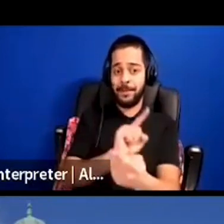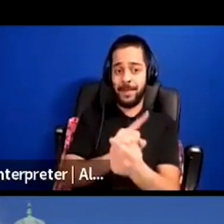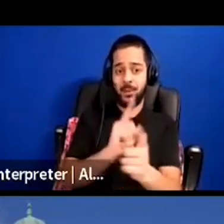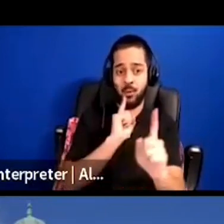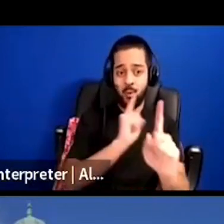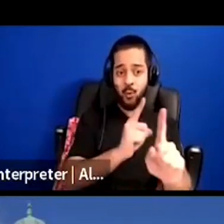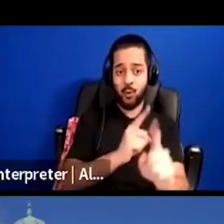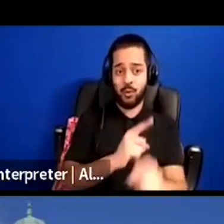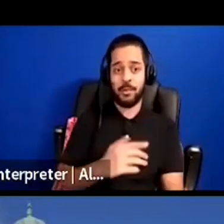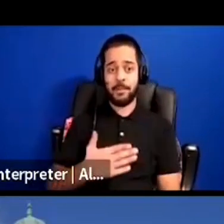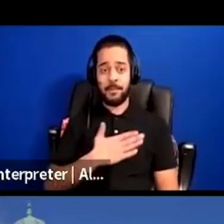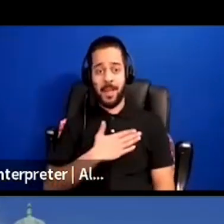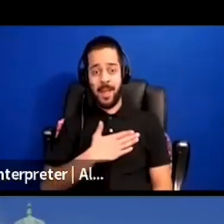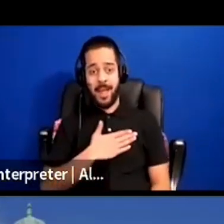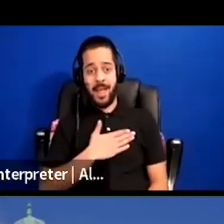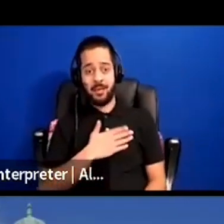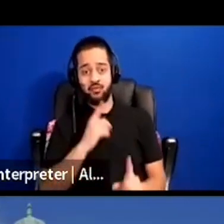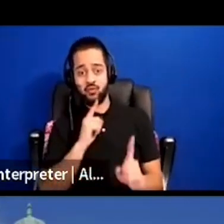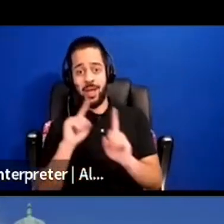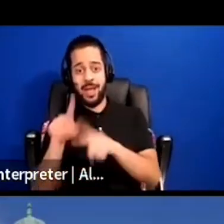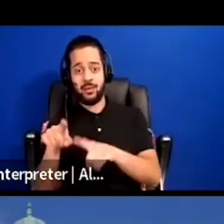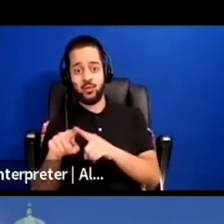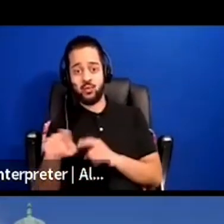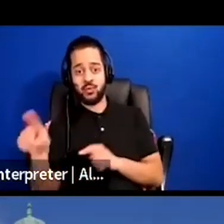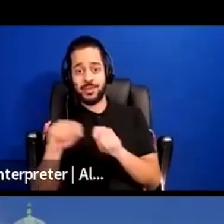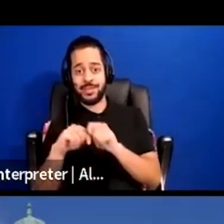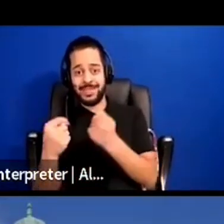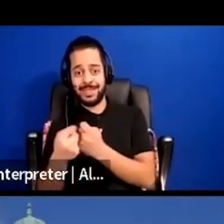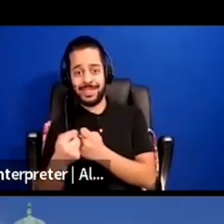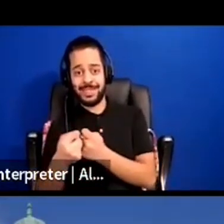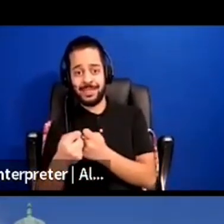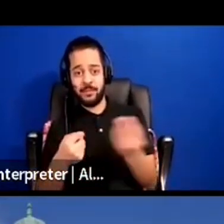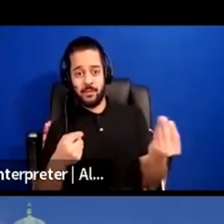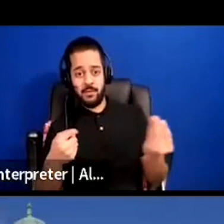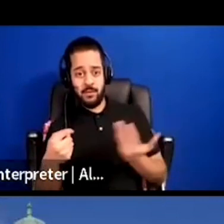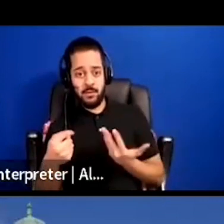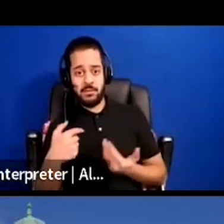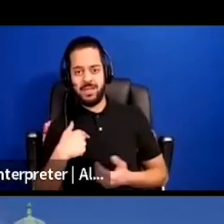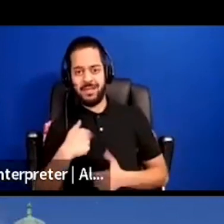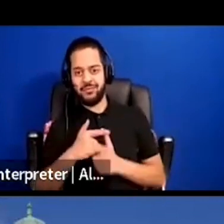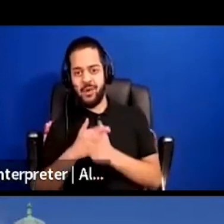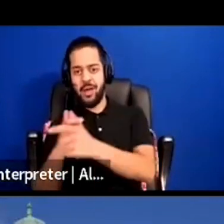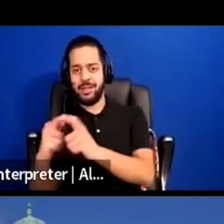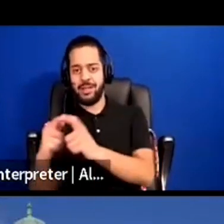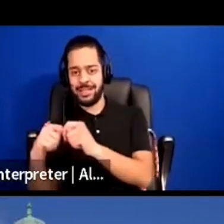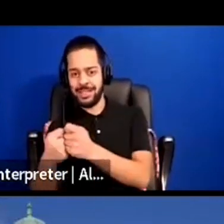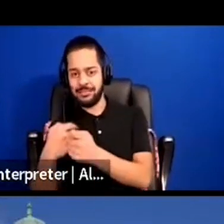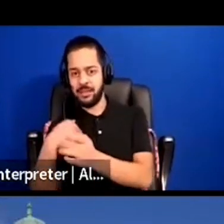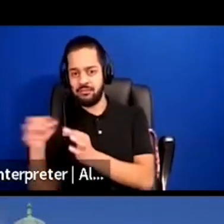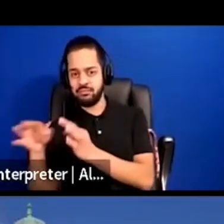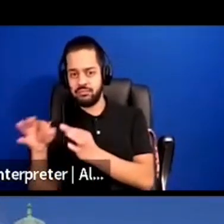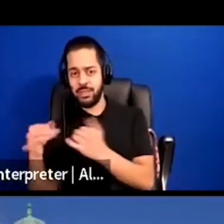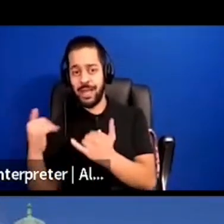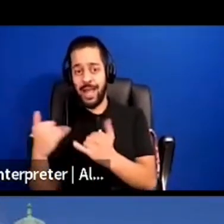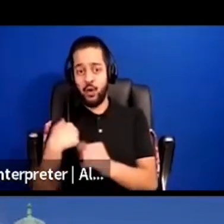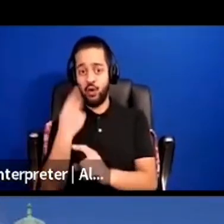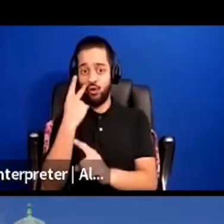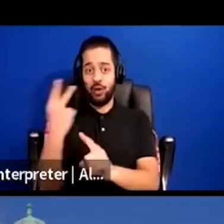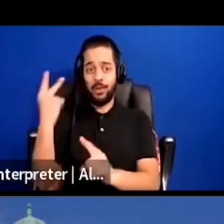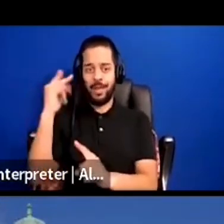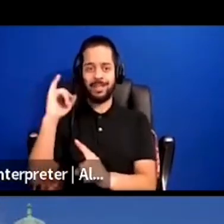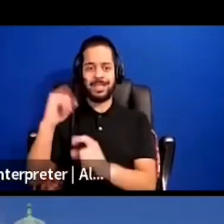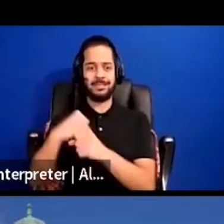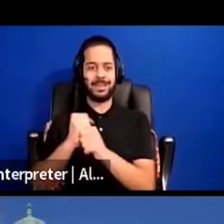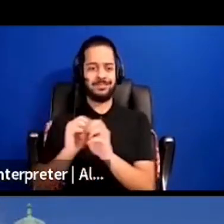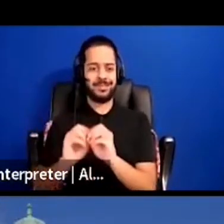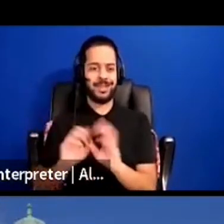reaction to back to my team, and I think it probably made sense to me at the time, it makes more sense to me now, is,